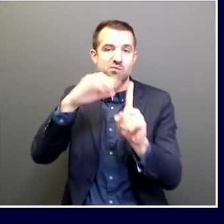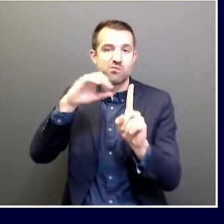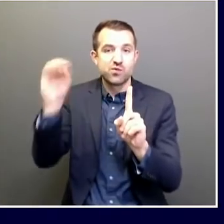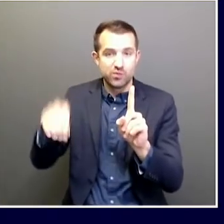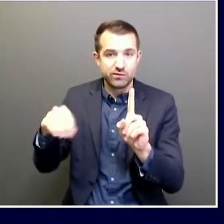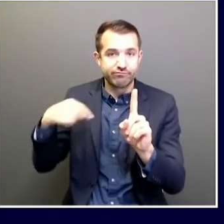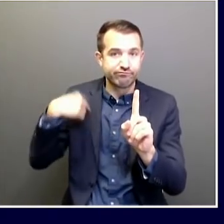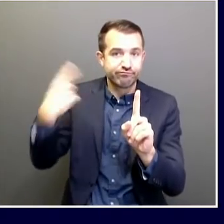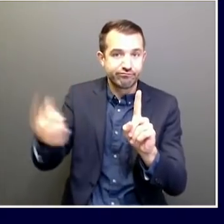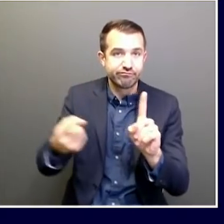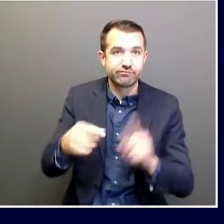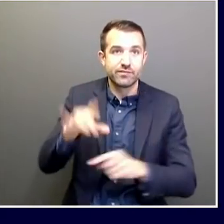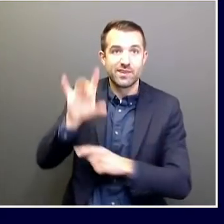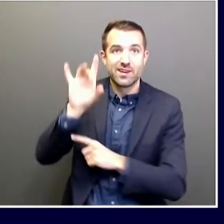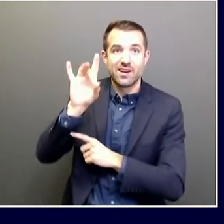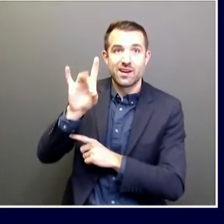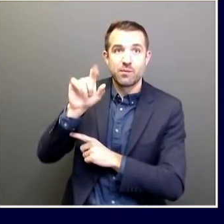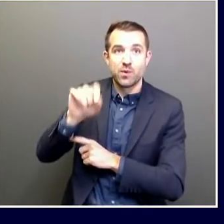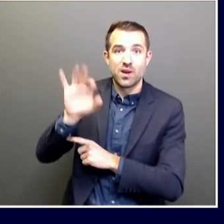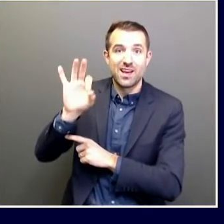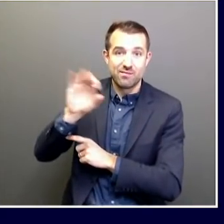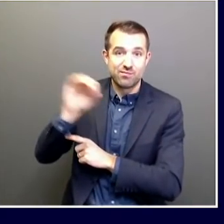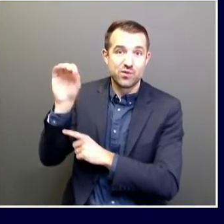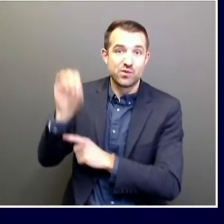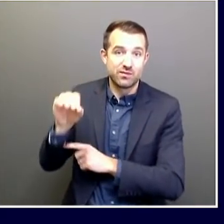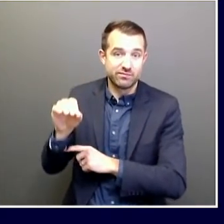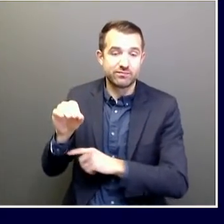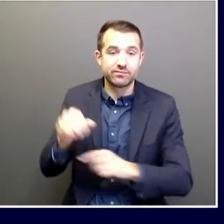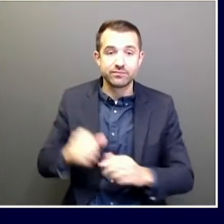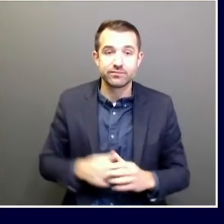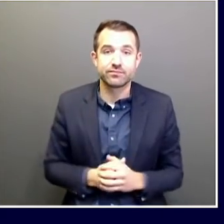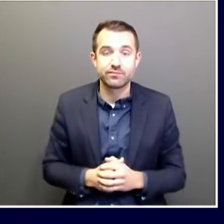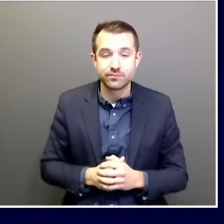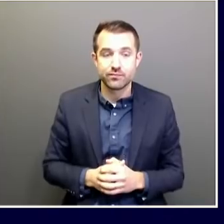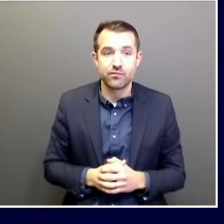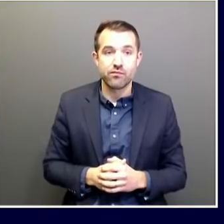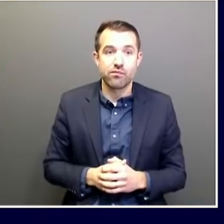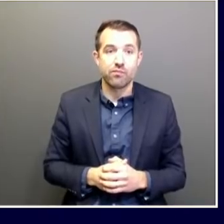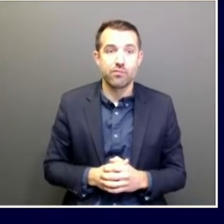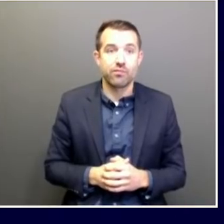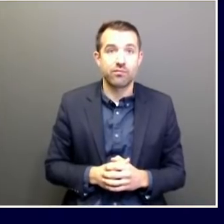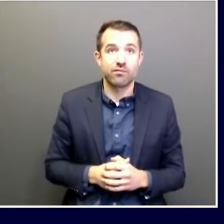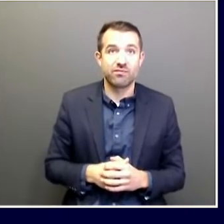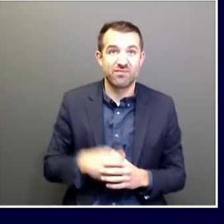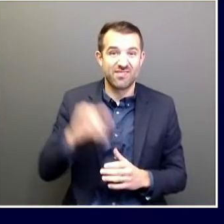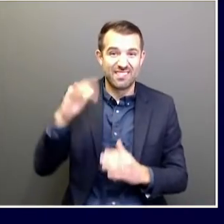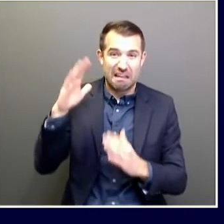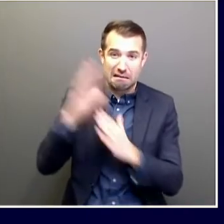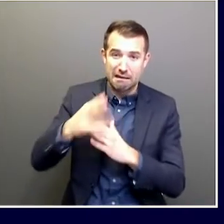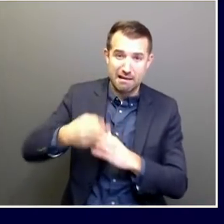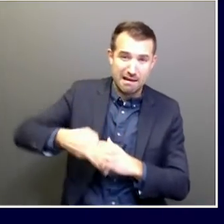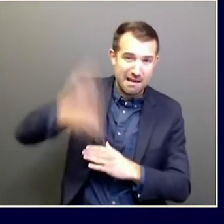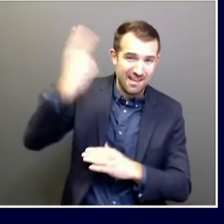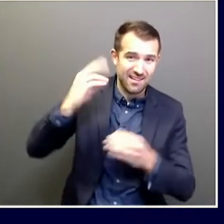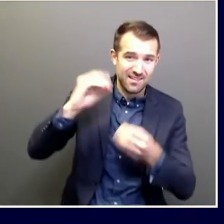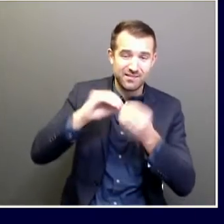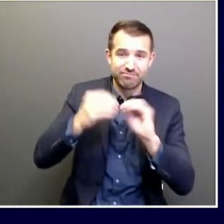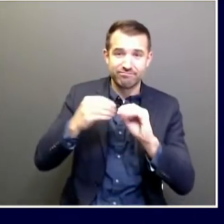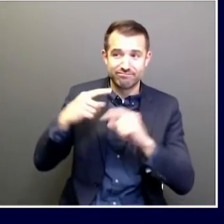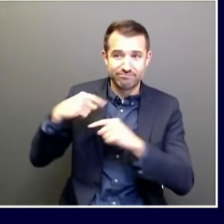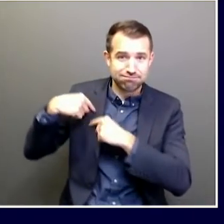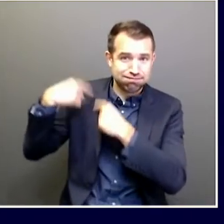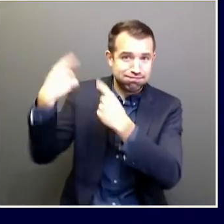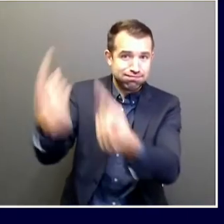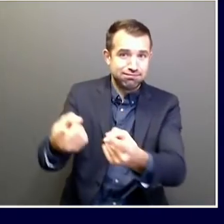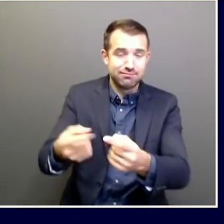at 8.9%. That too is the highest point that it's been at since the beginning of the pandemic.